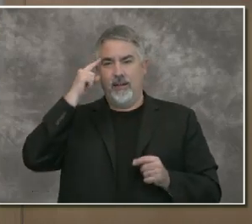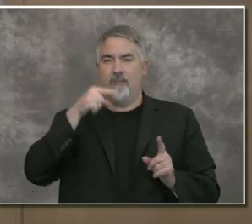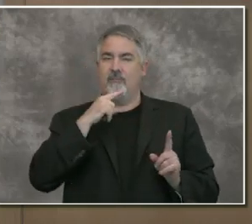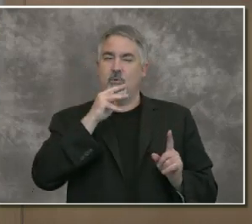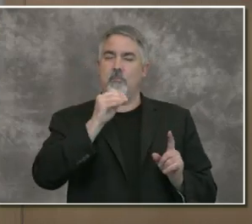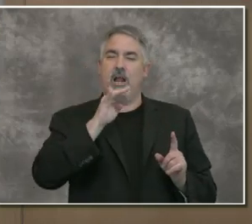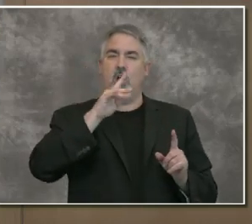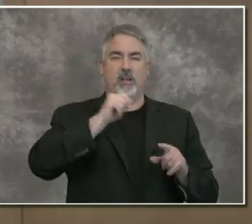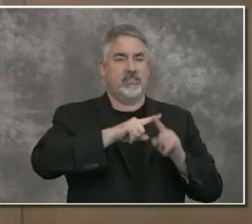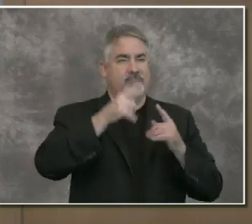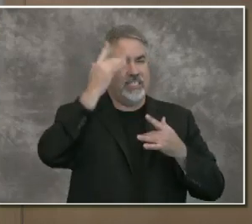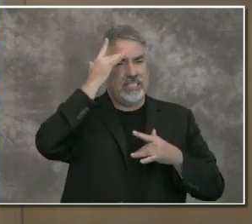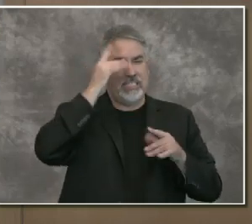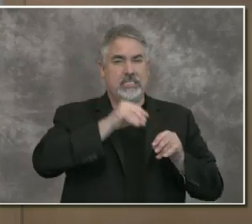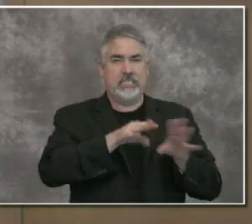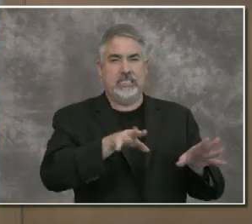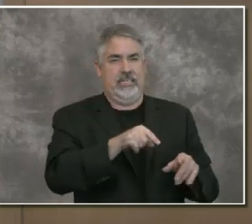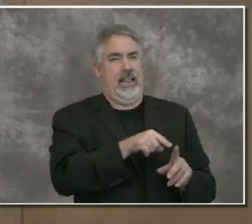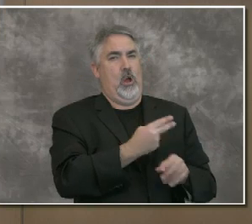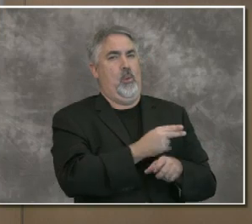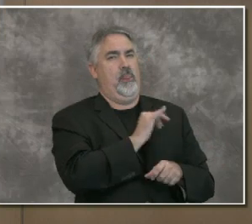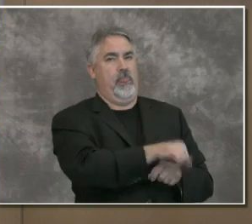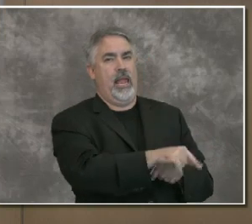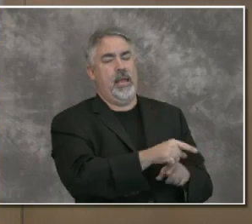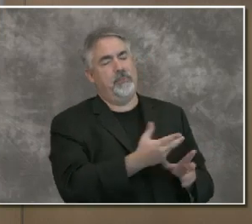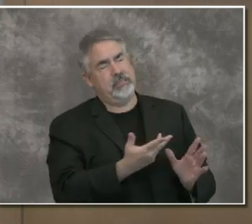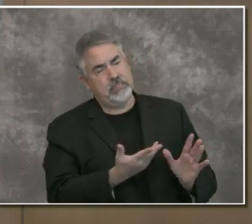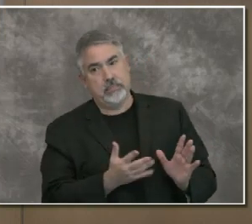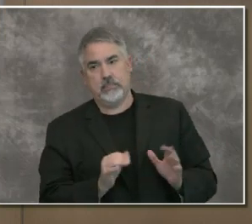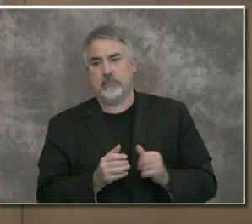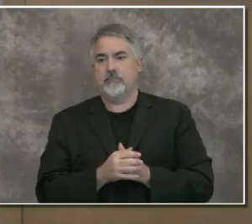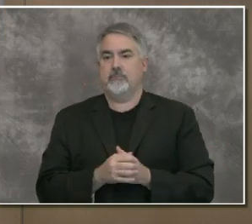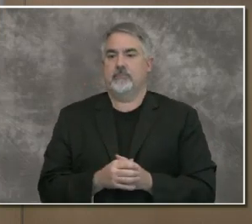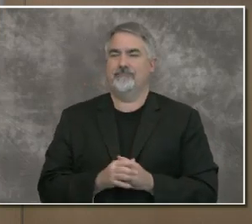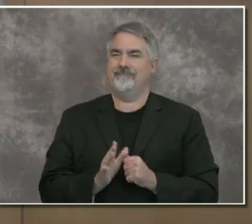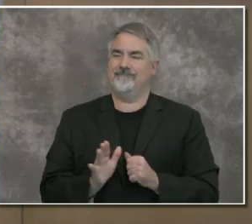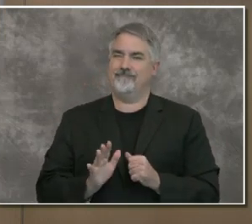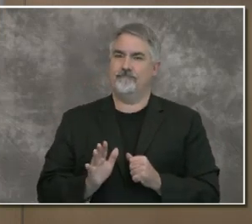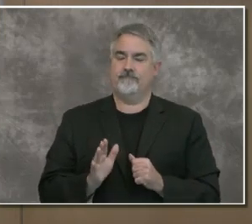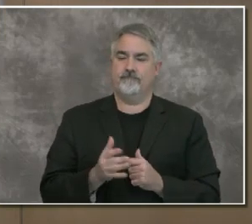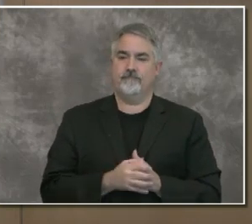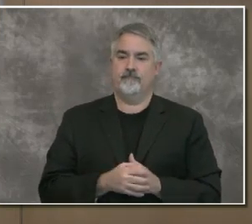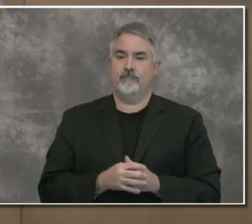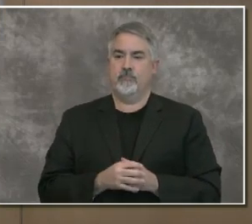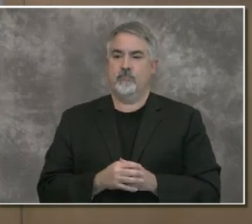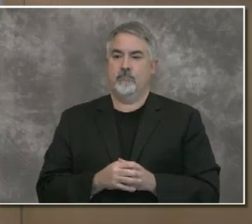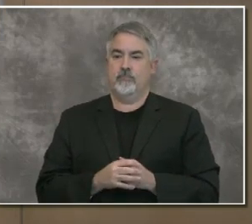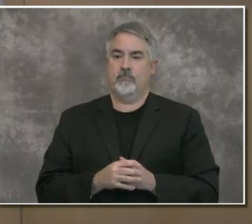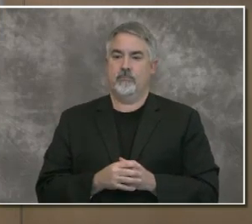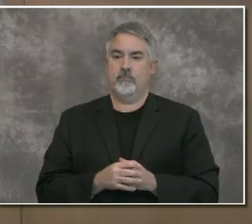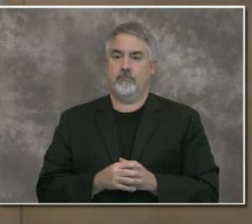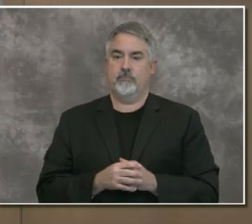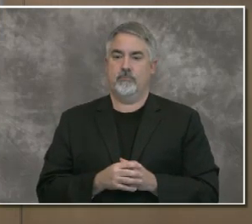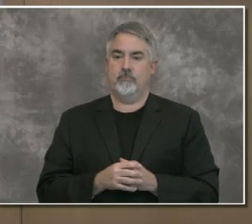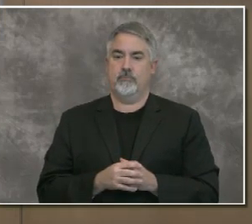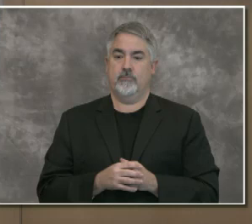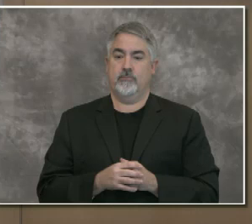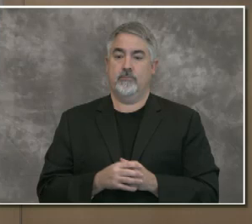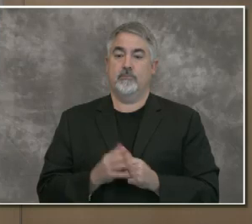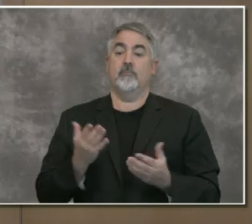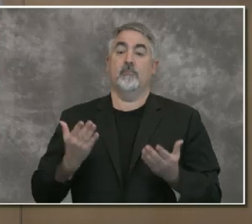that it is concerning, frankly, that there's so much discussion about drugs that are maybe